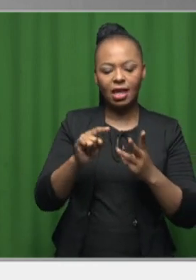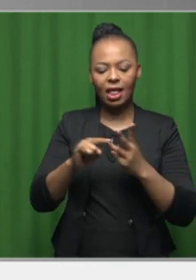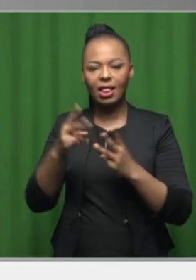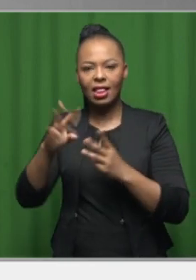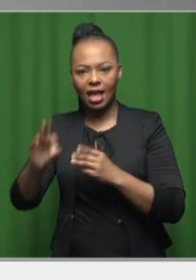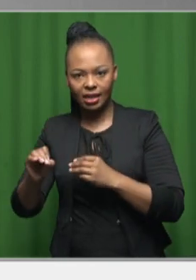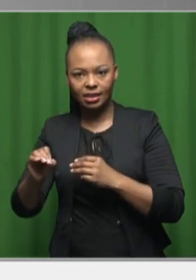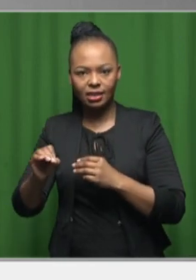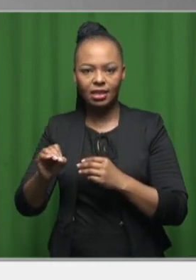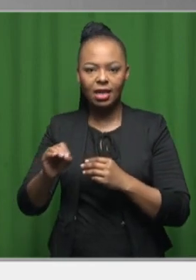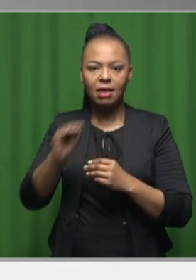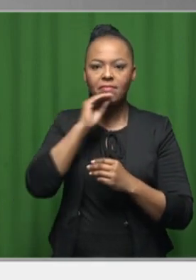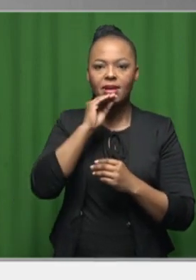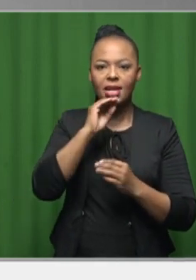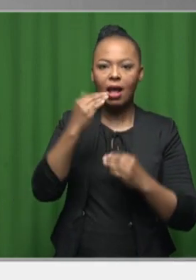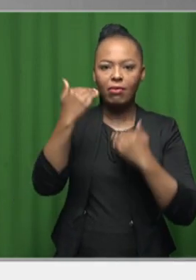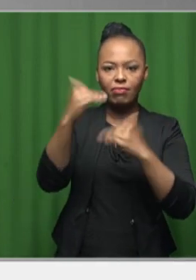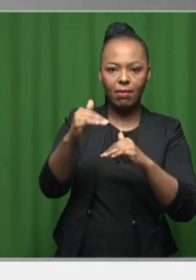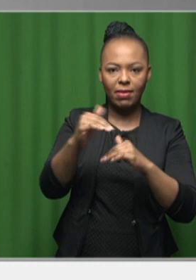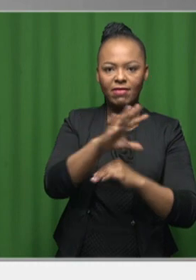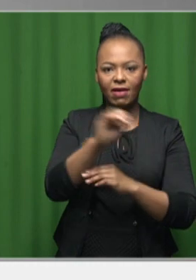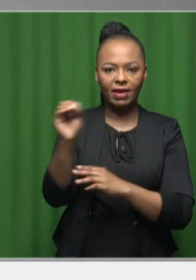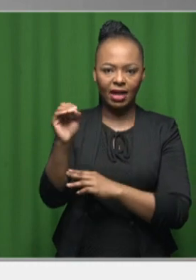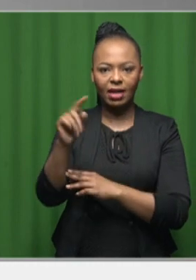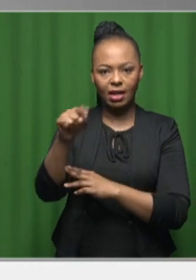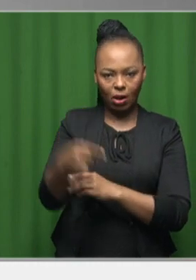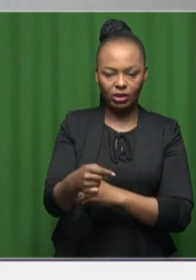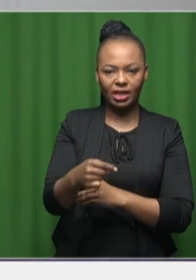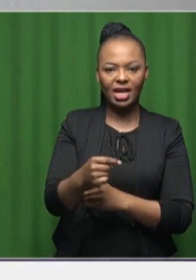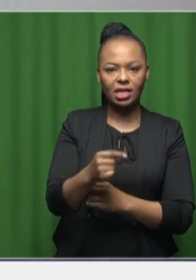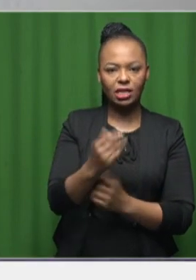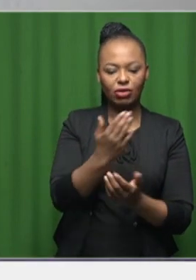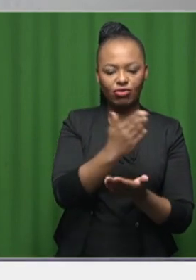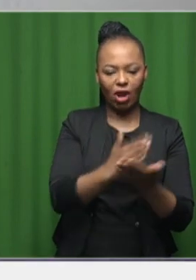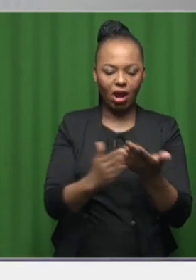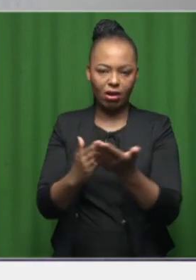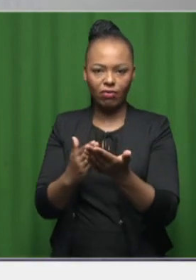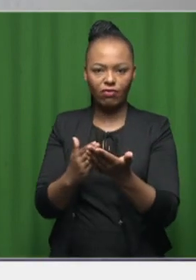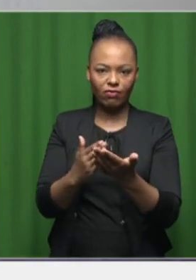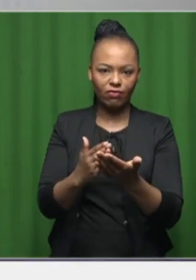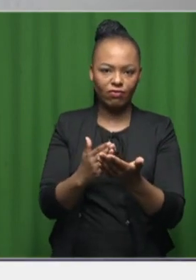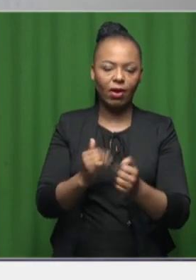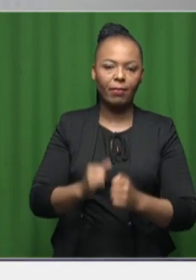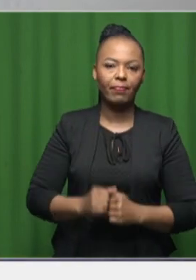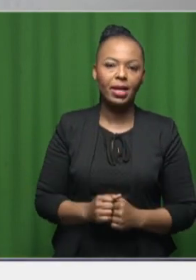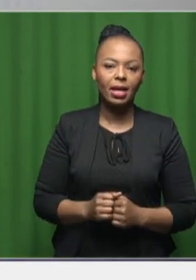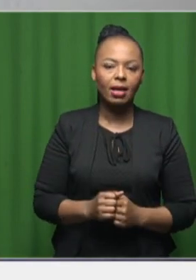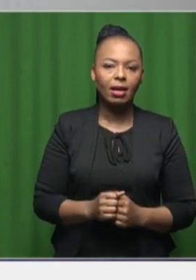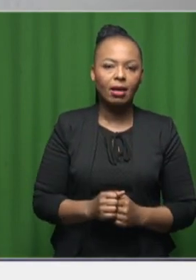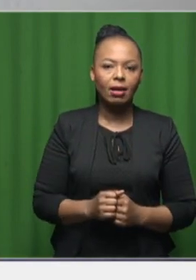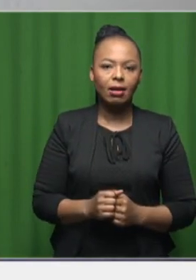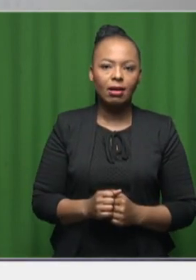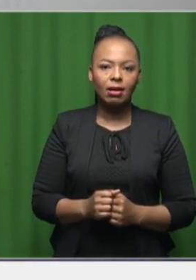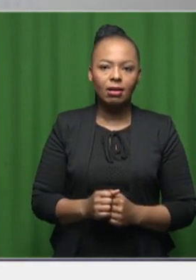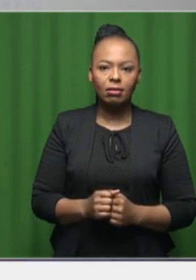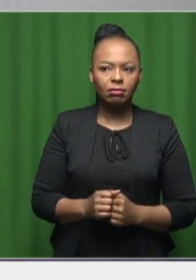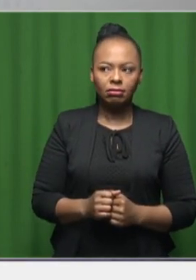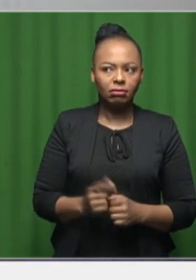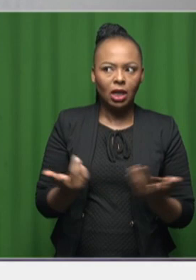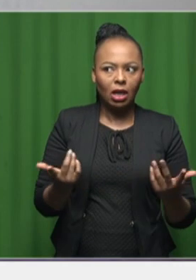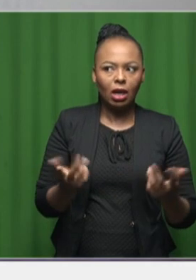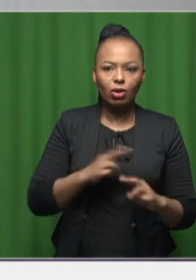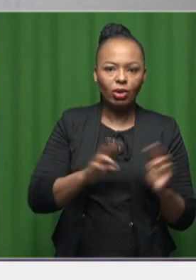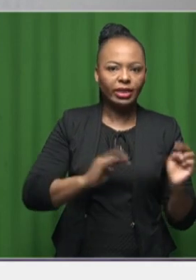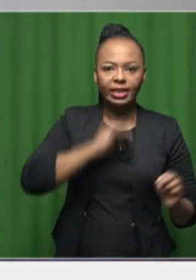they would be limited to 500,000. Good. I mean, AgriSA says, obviously, this is not enough, and they